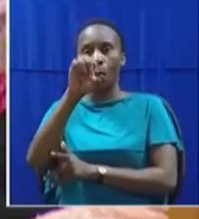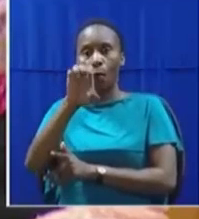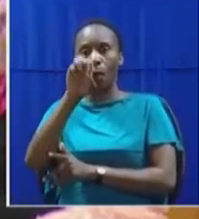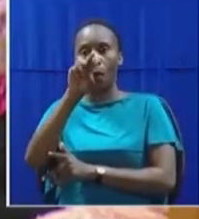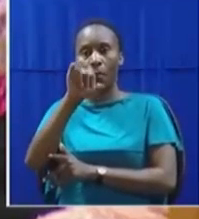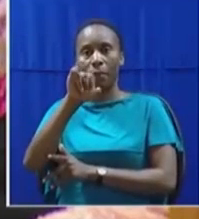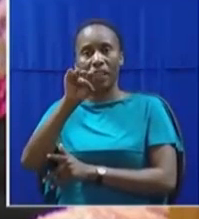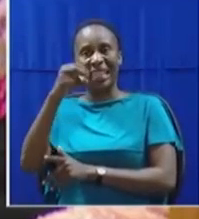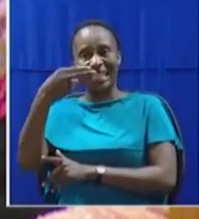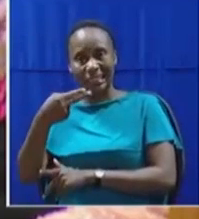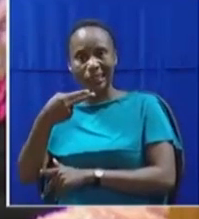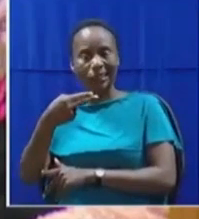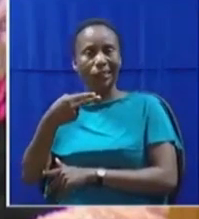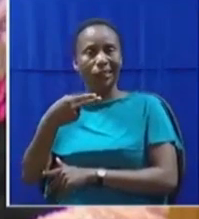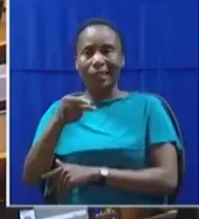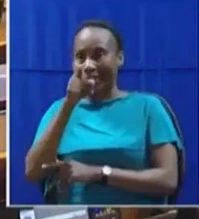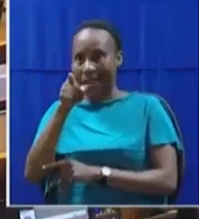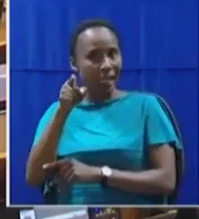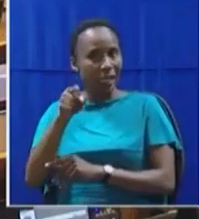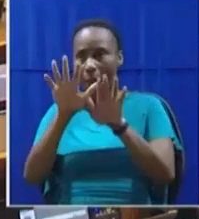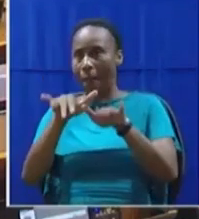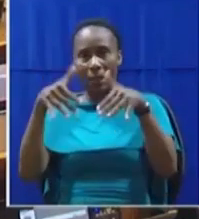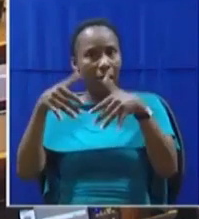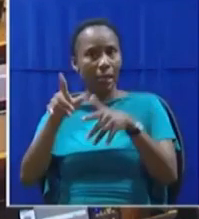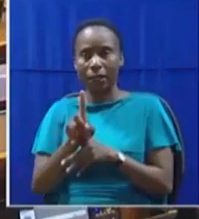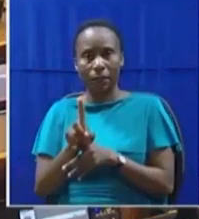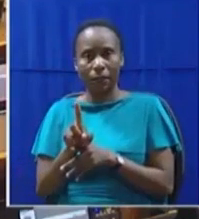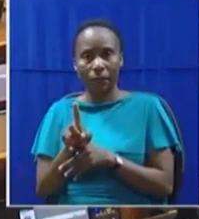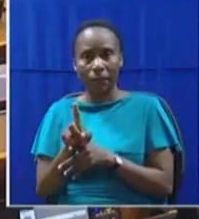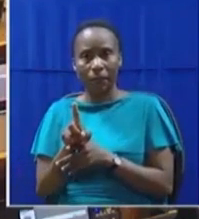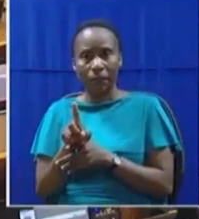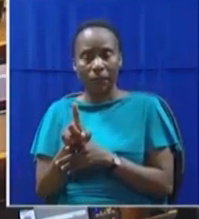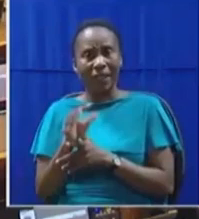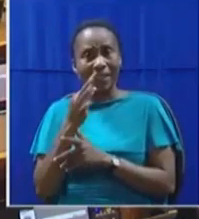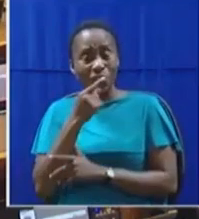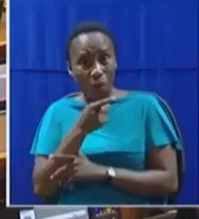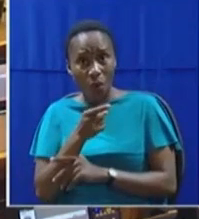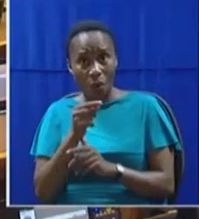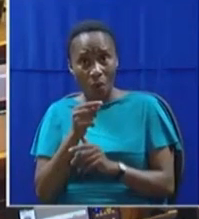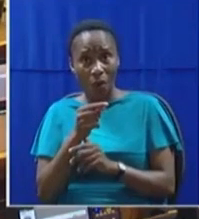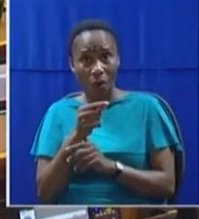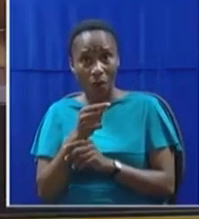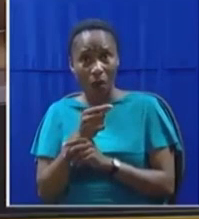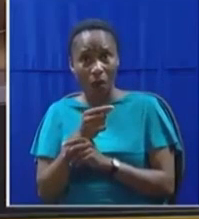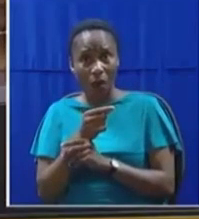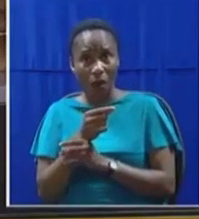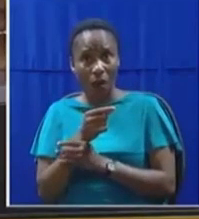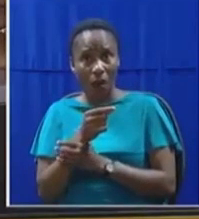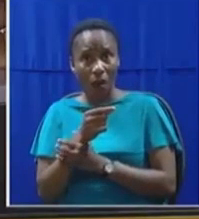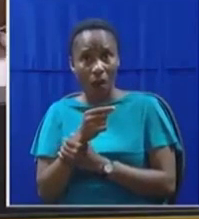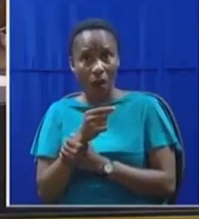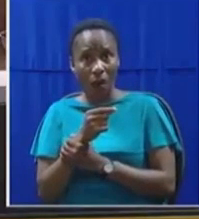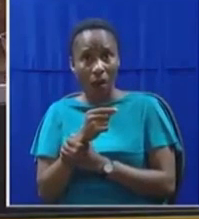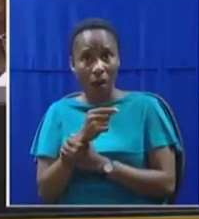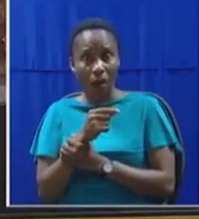Order, Honorable Member. Did you say that, Honorable Member? Can you hear us on the same order? Can